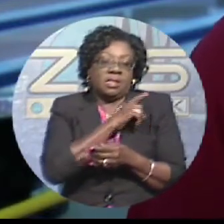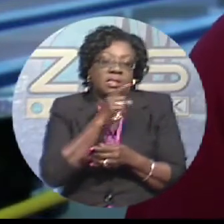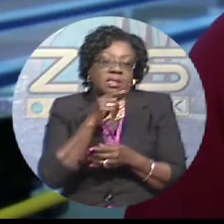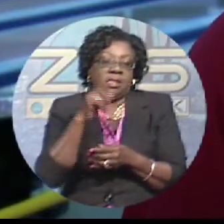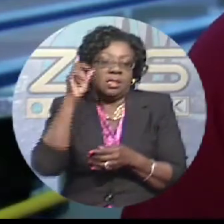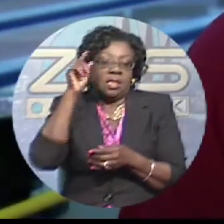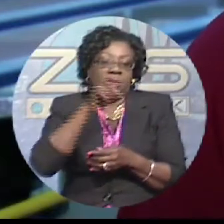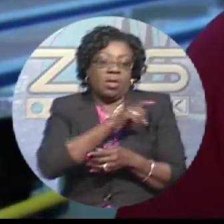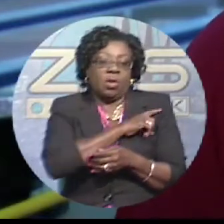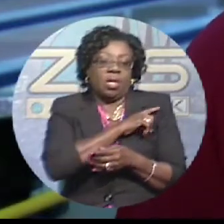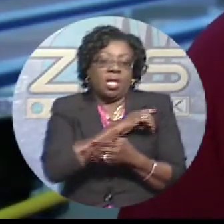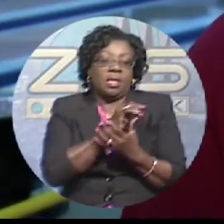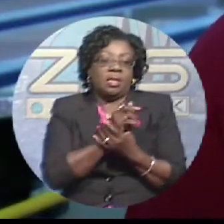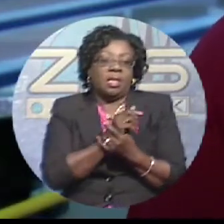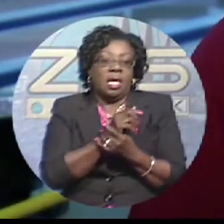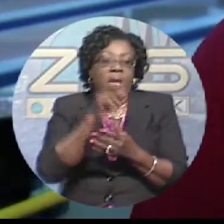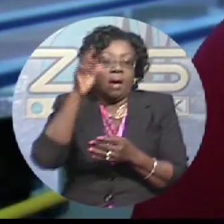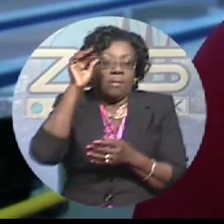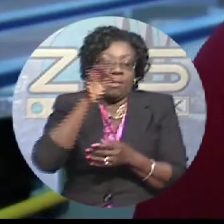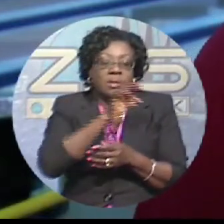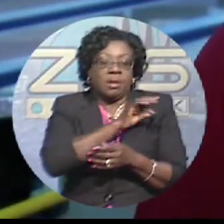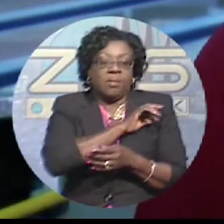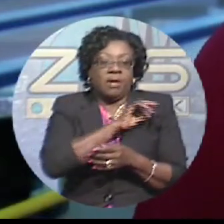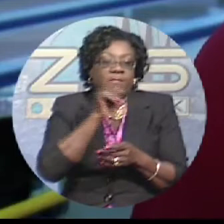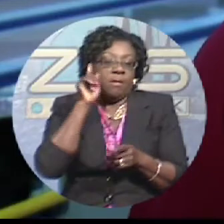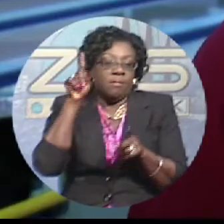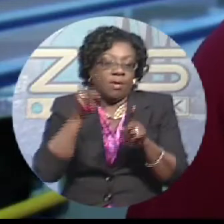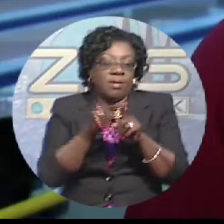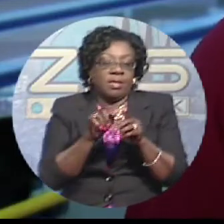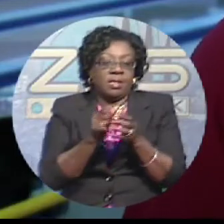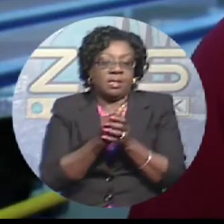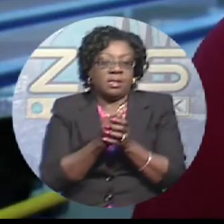Lockhart, the Pipe brothers,